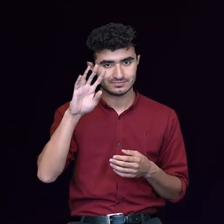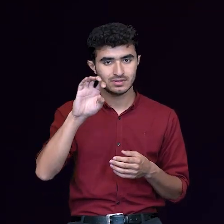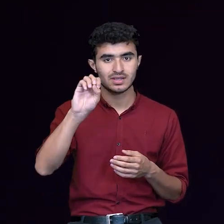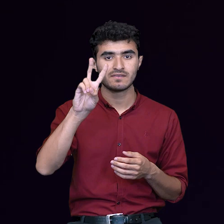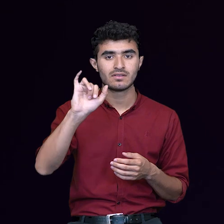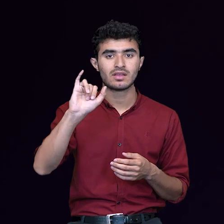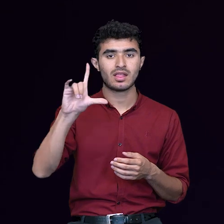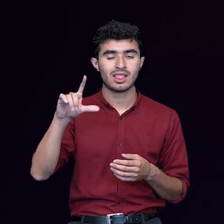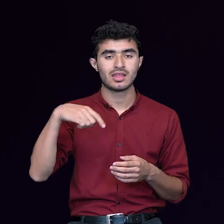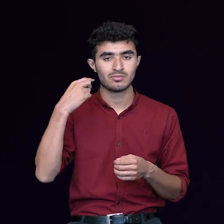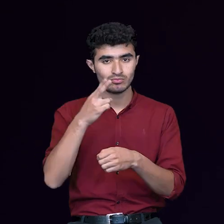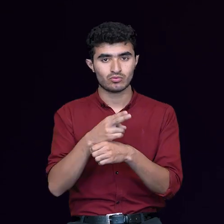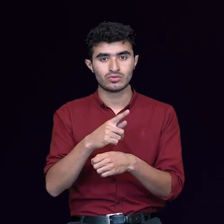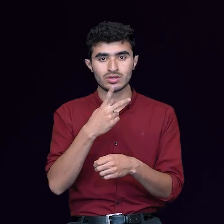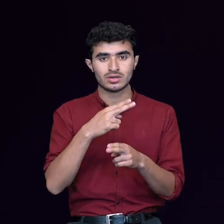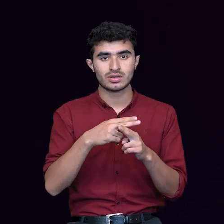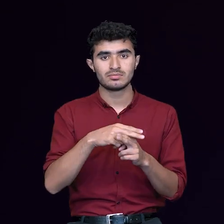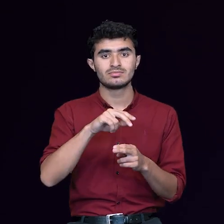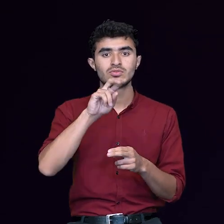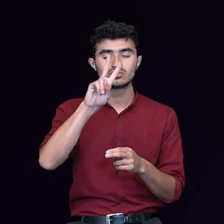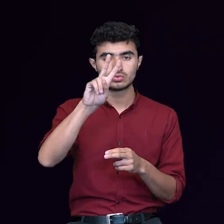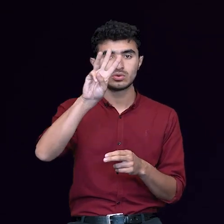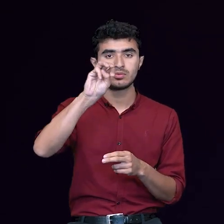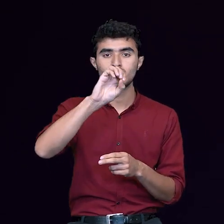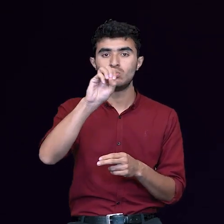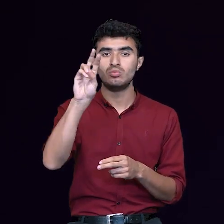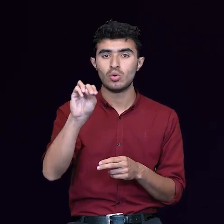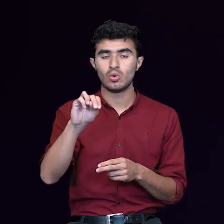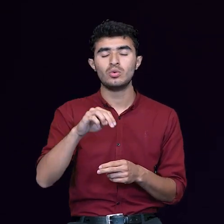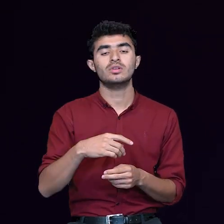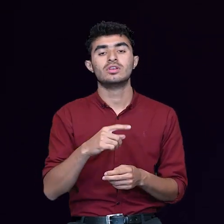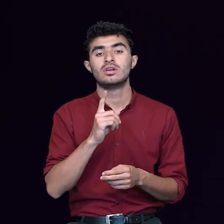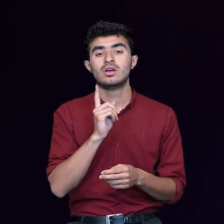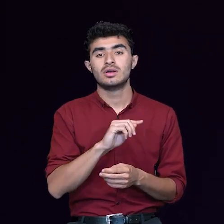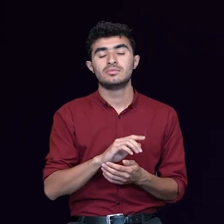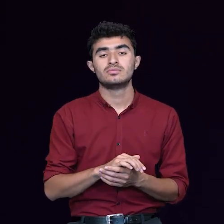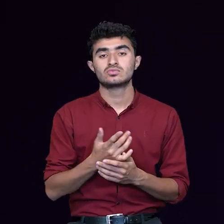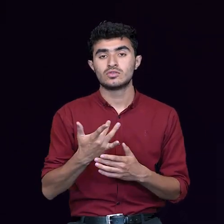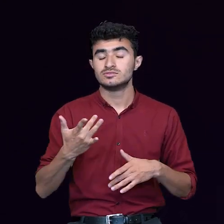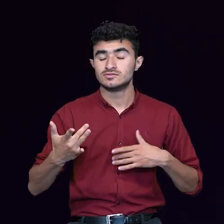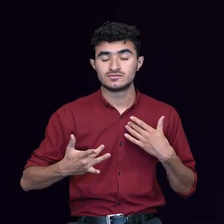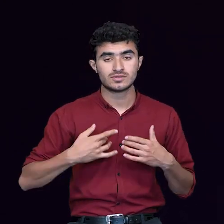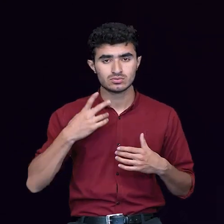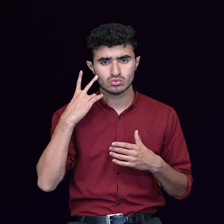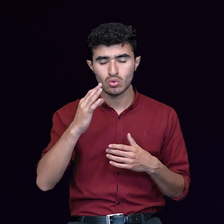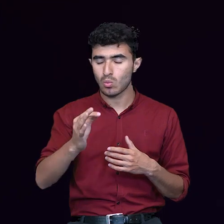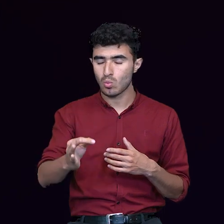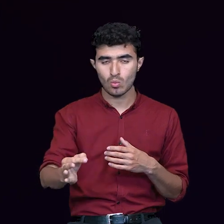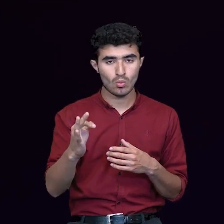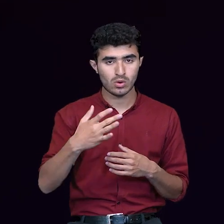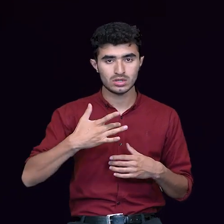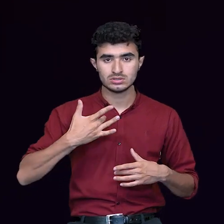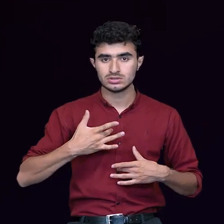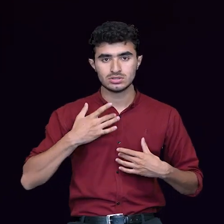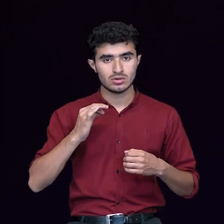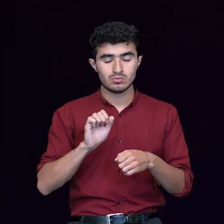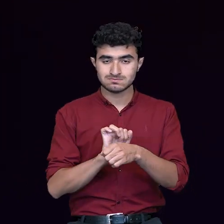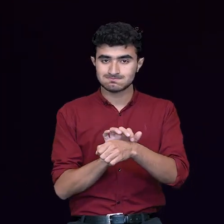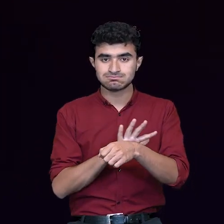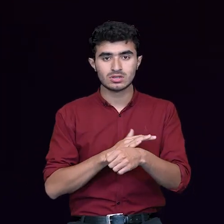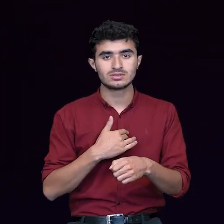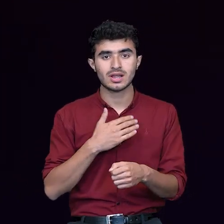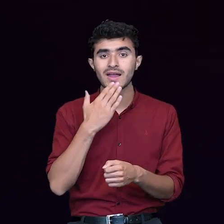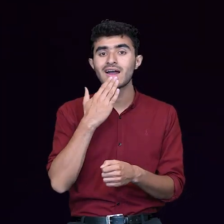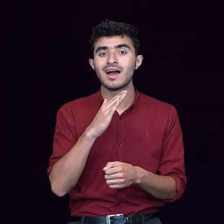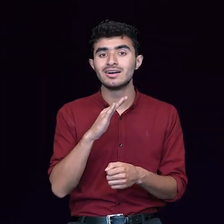Recently, Denis Villeneuve, the guy who did Dune and Arrival. I've just been so